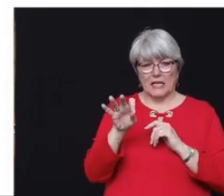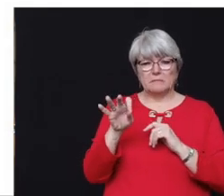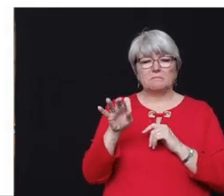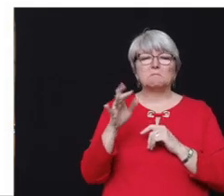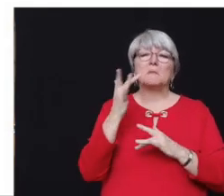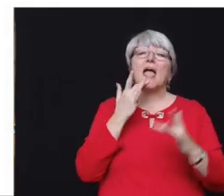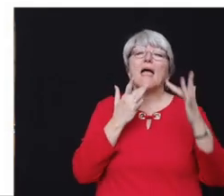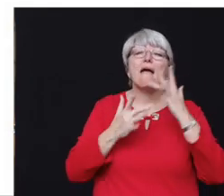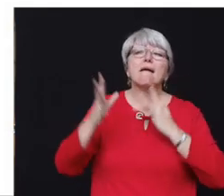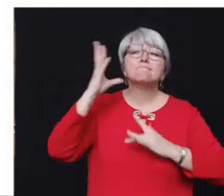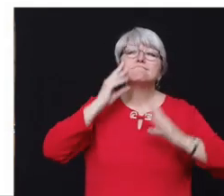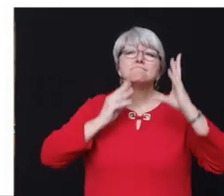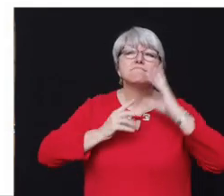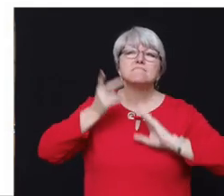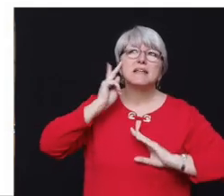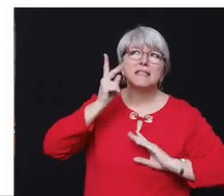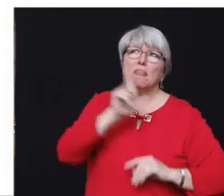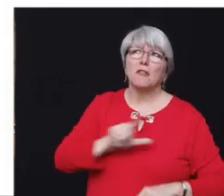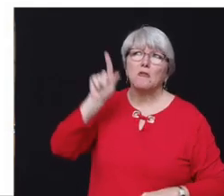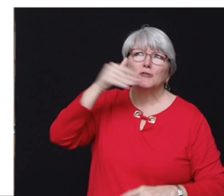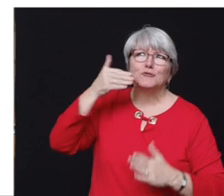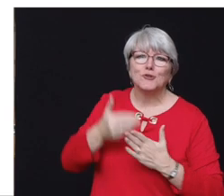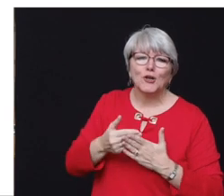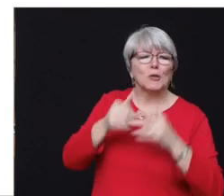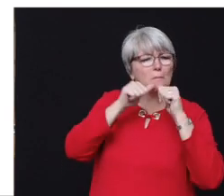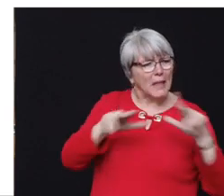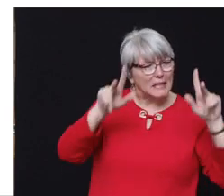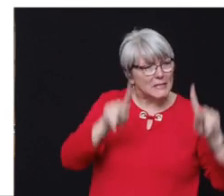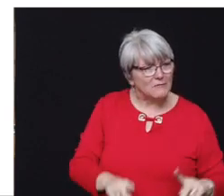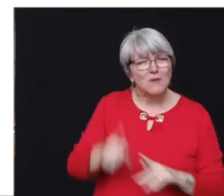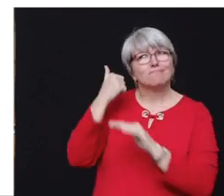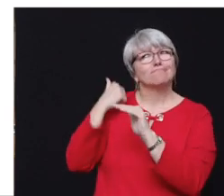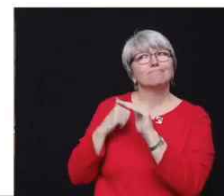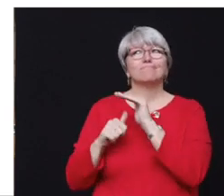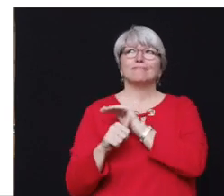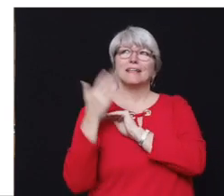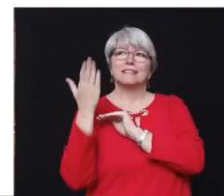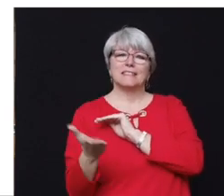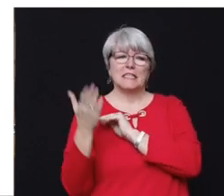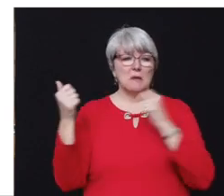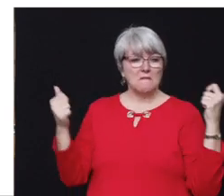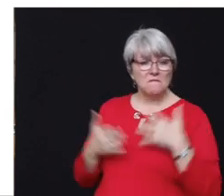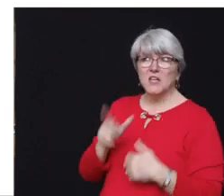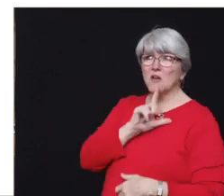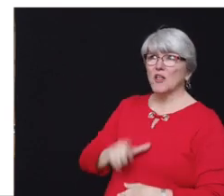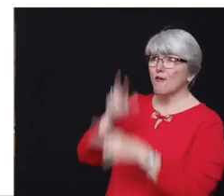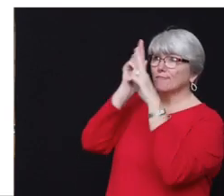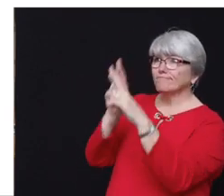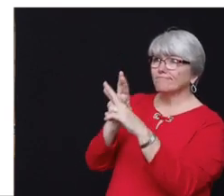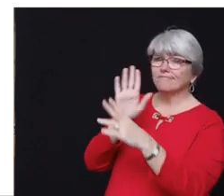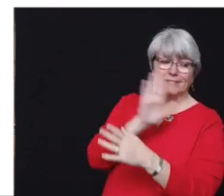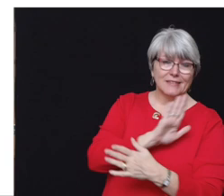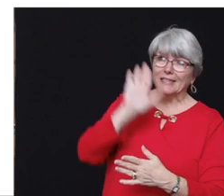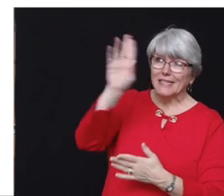see that the Lord is good. Blessed is the one who takes refuge in him. Fear the Lord, you his holy people,